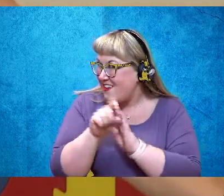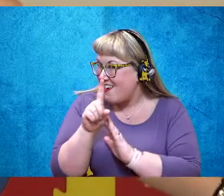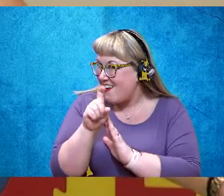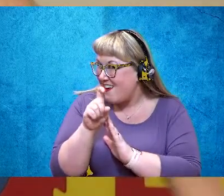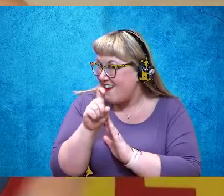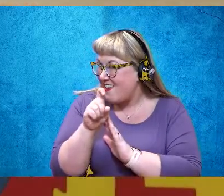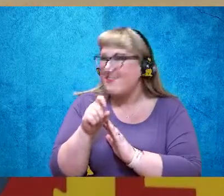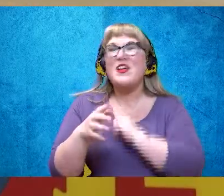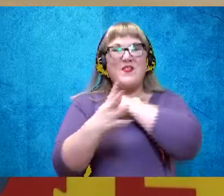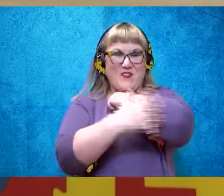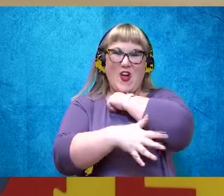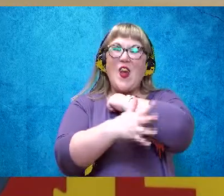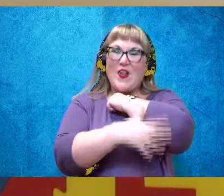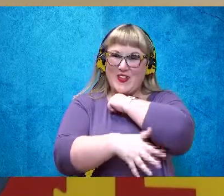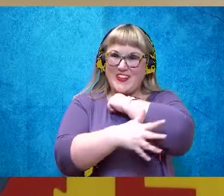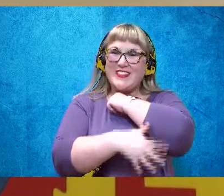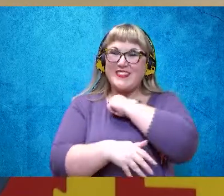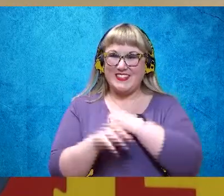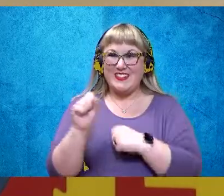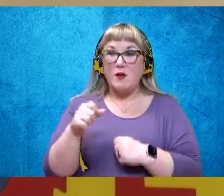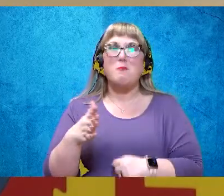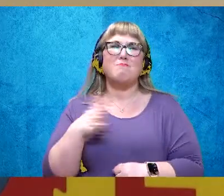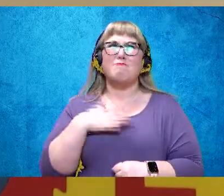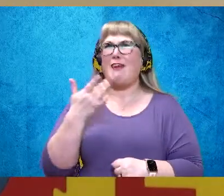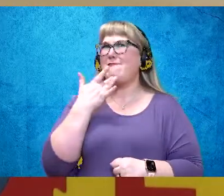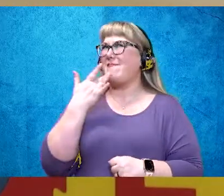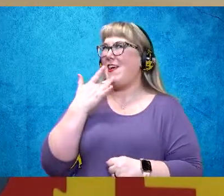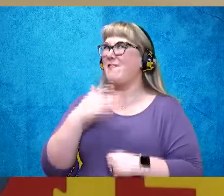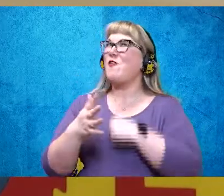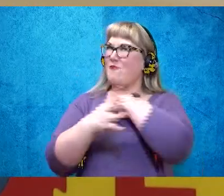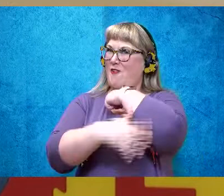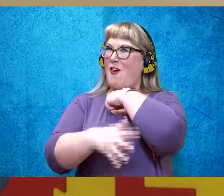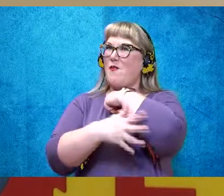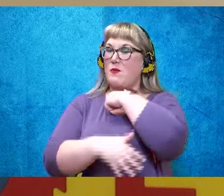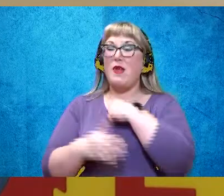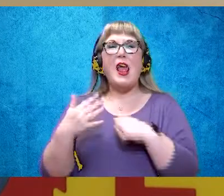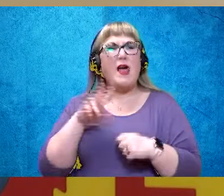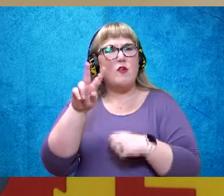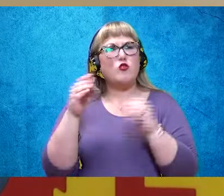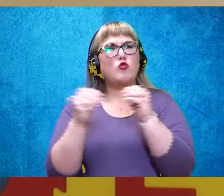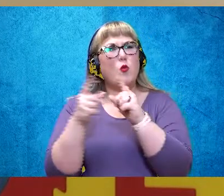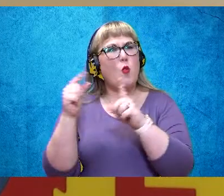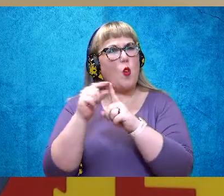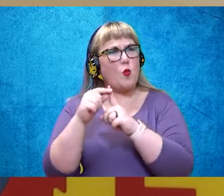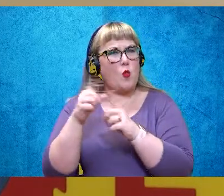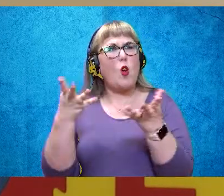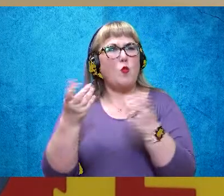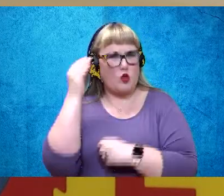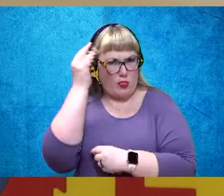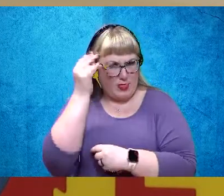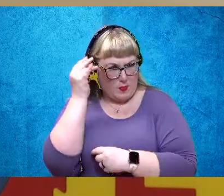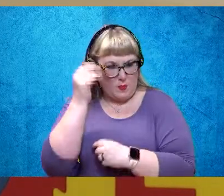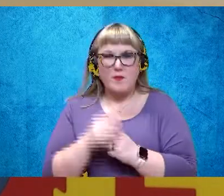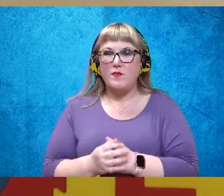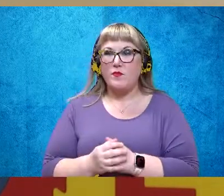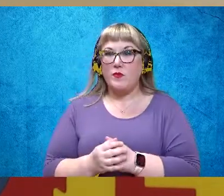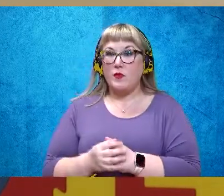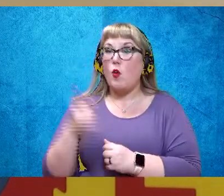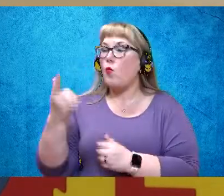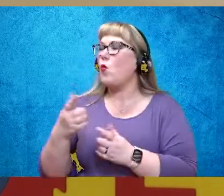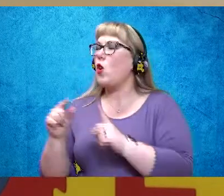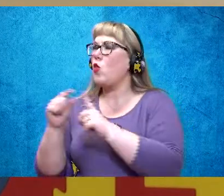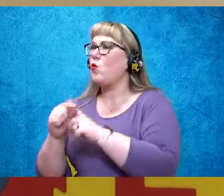It's fall. Fall is probably my favorite season. Now I have 2 more words I want you to think about. One of the words is